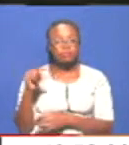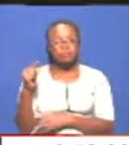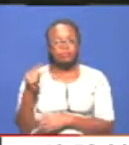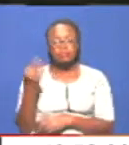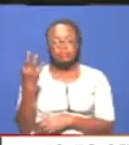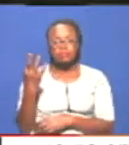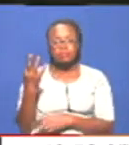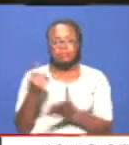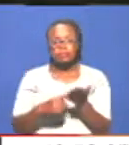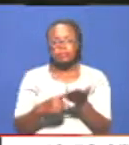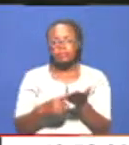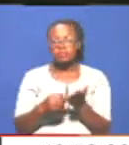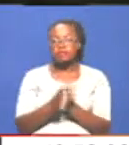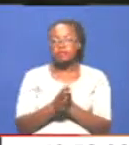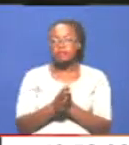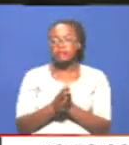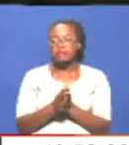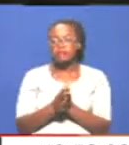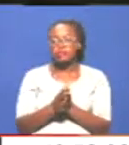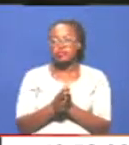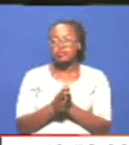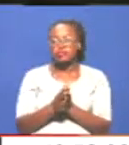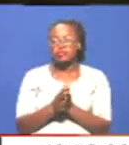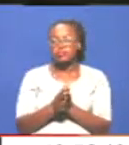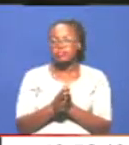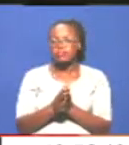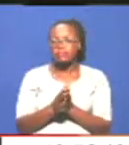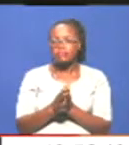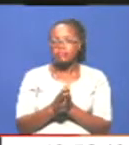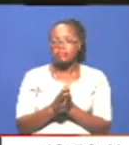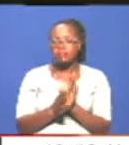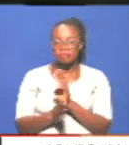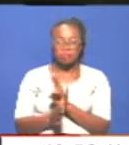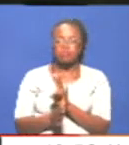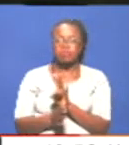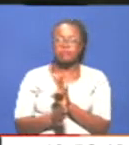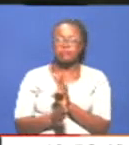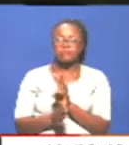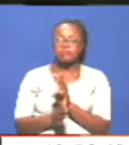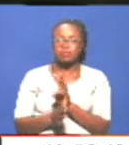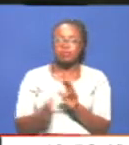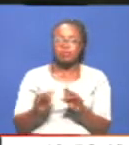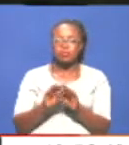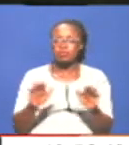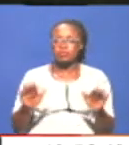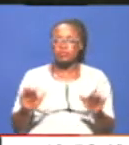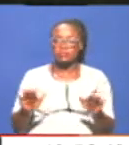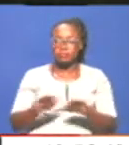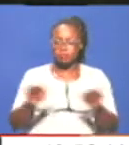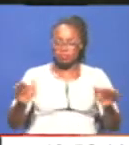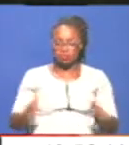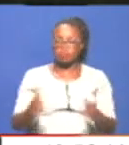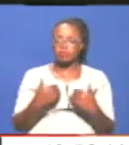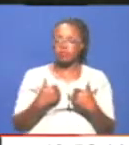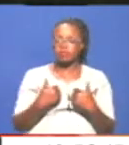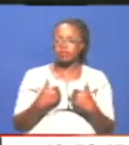2 gold, 3 silver, and 4 bronze medals. And you know what? As you can see, you've got the chess pieces there, and you've got the board there. And you